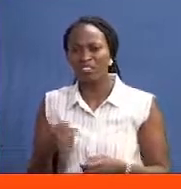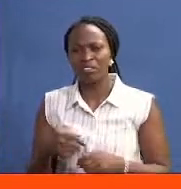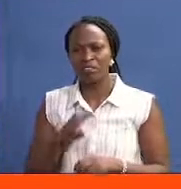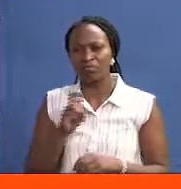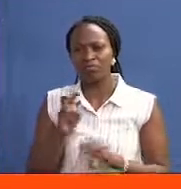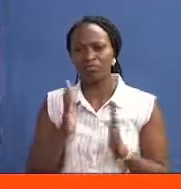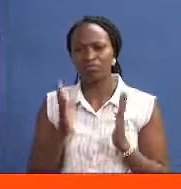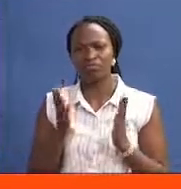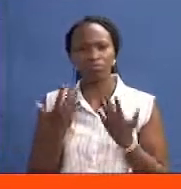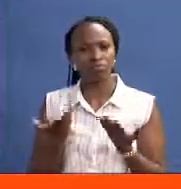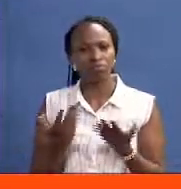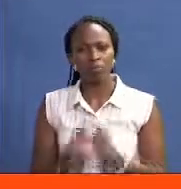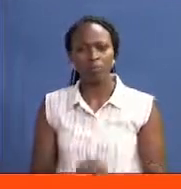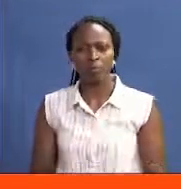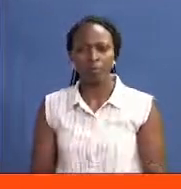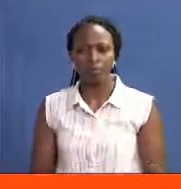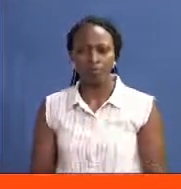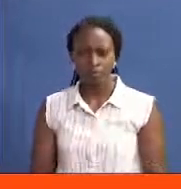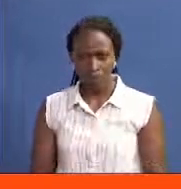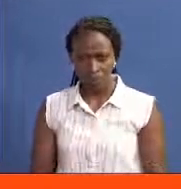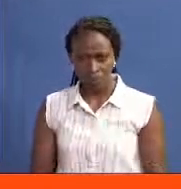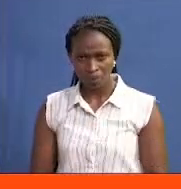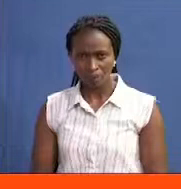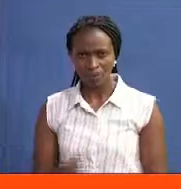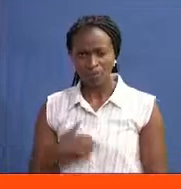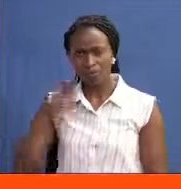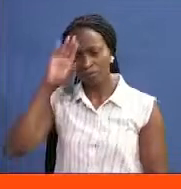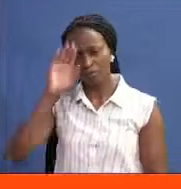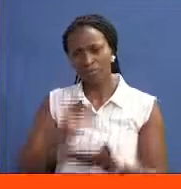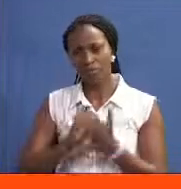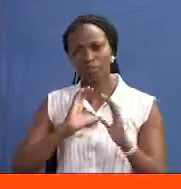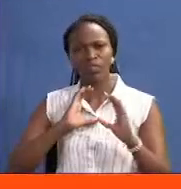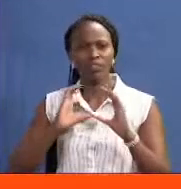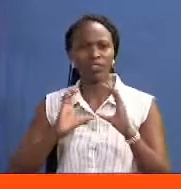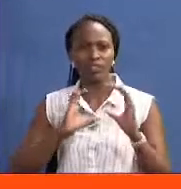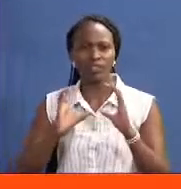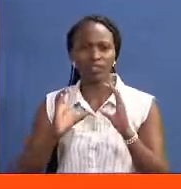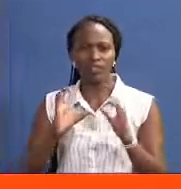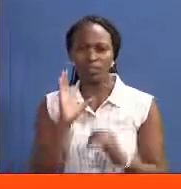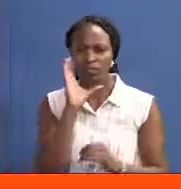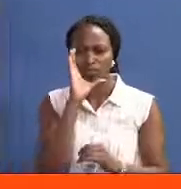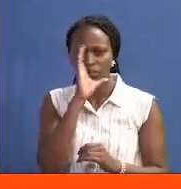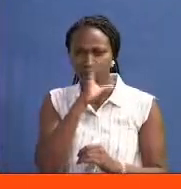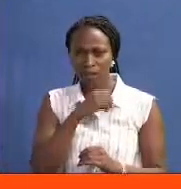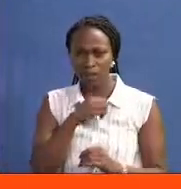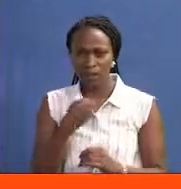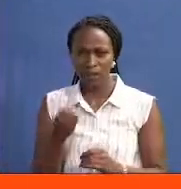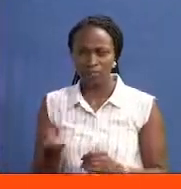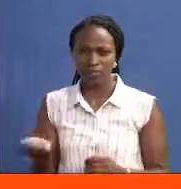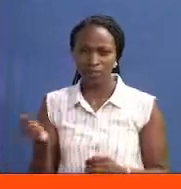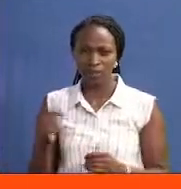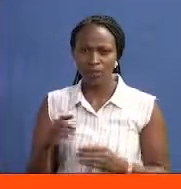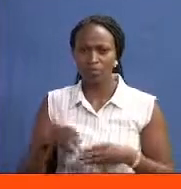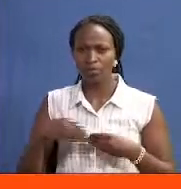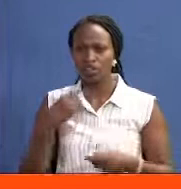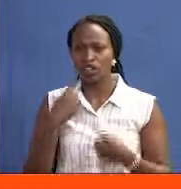audience. Now, correct me if I'm wrong, but I believe communication is complete when there is feedback. Now, the way